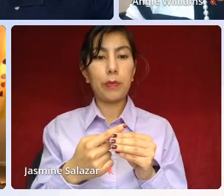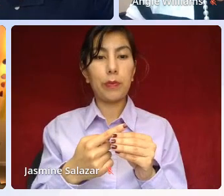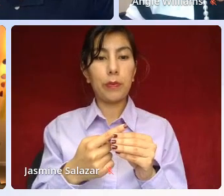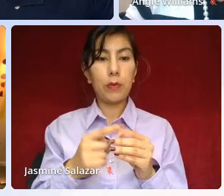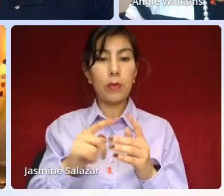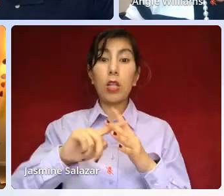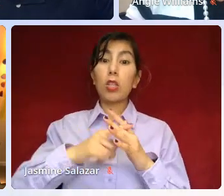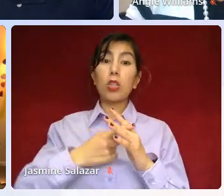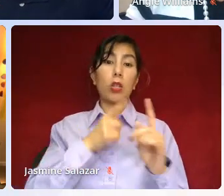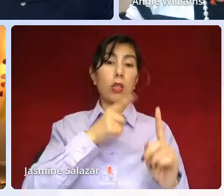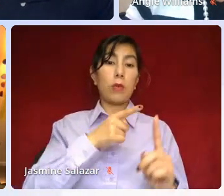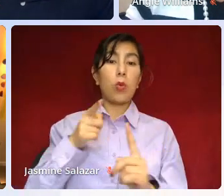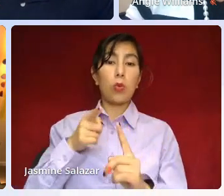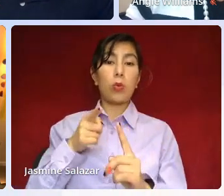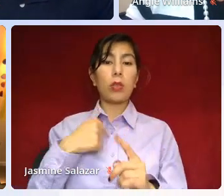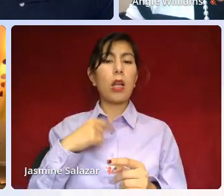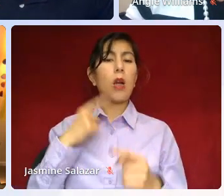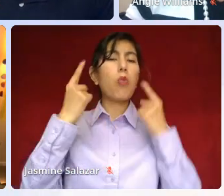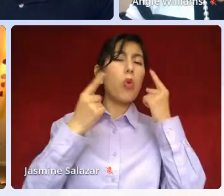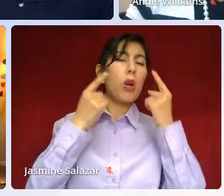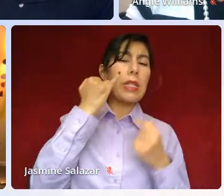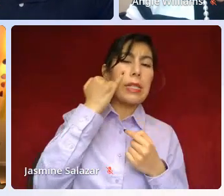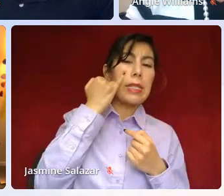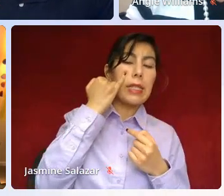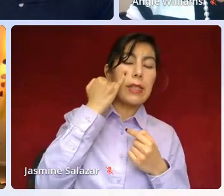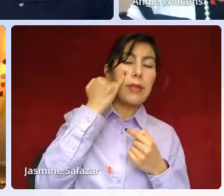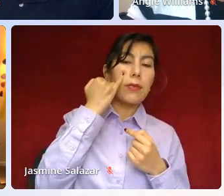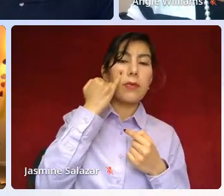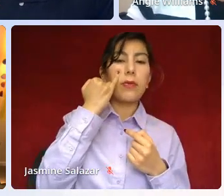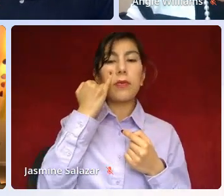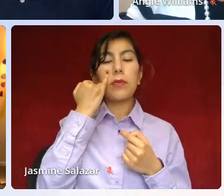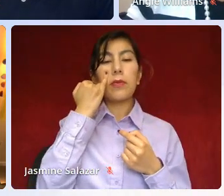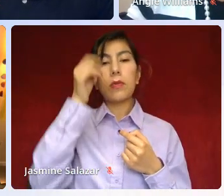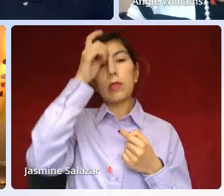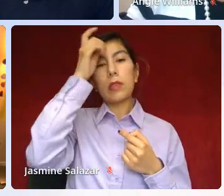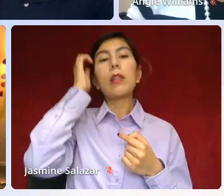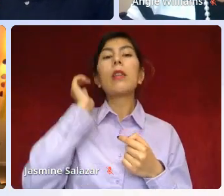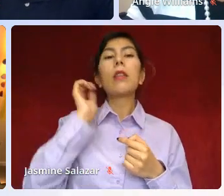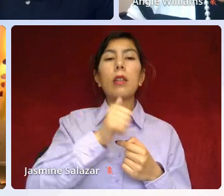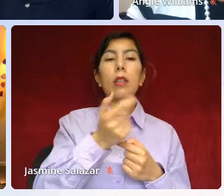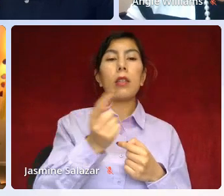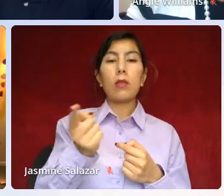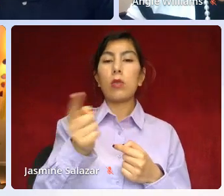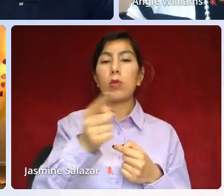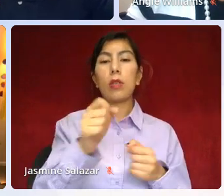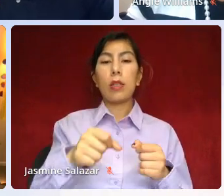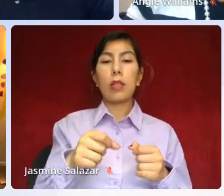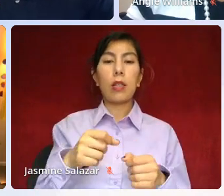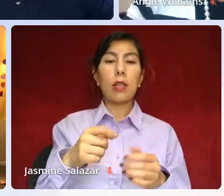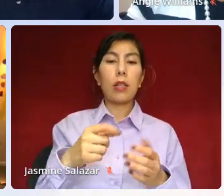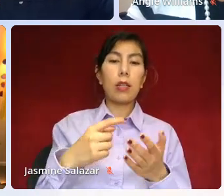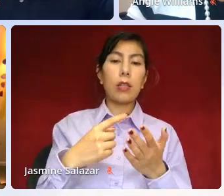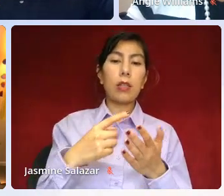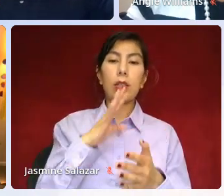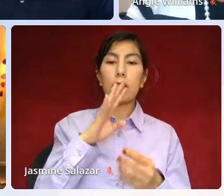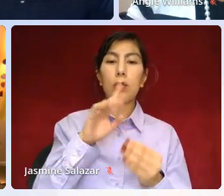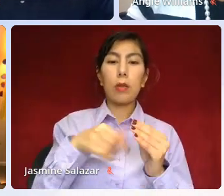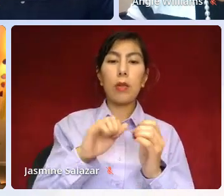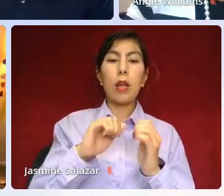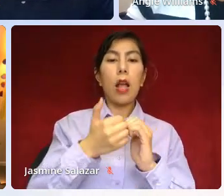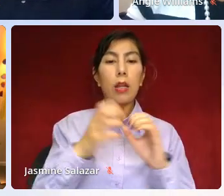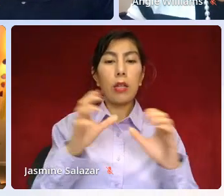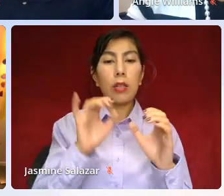starting points. And I'm wondering if any of you could sort of speak to how you did that, how you